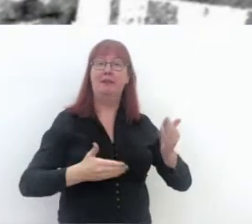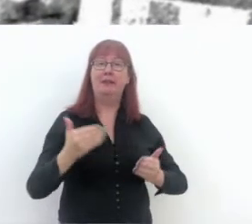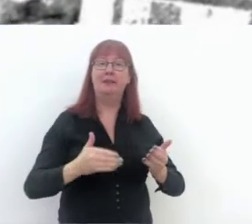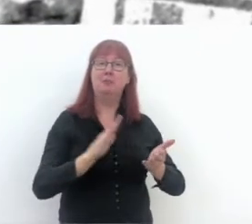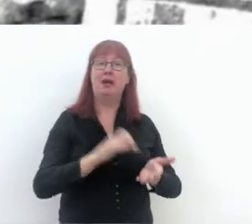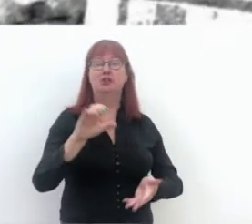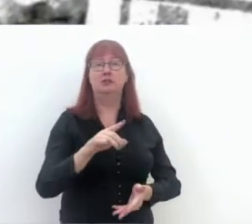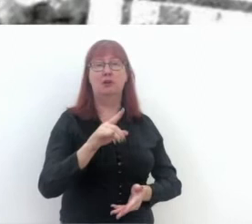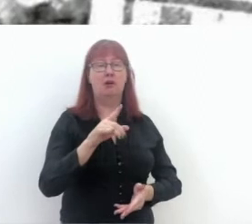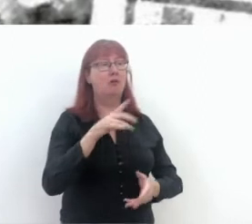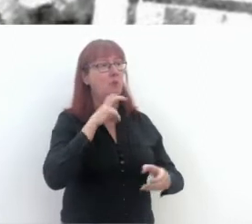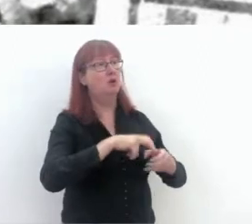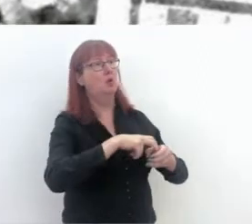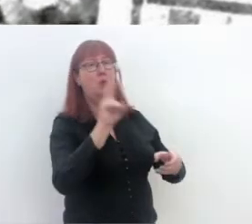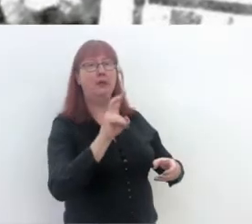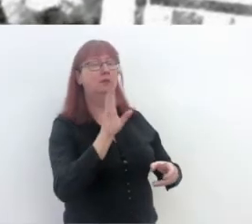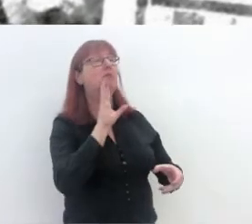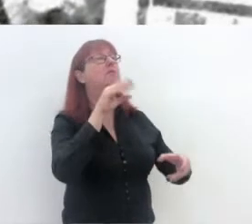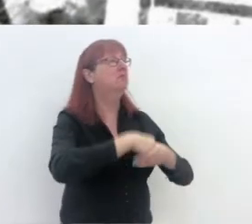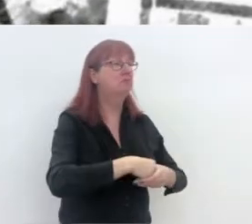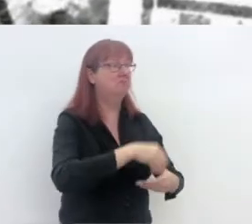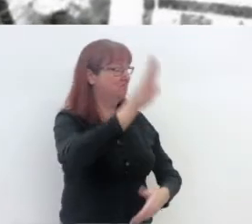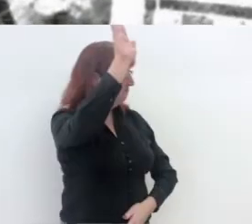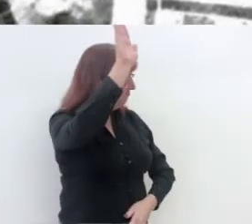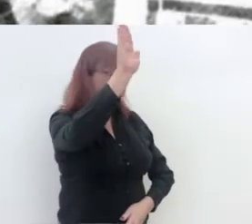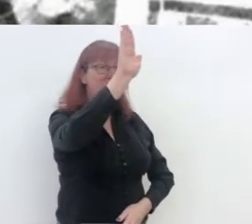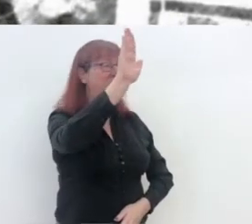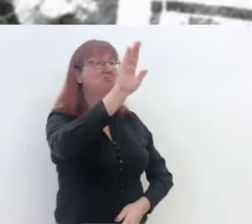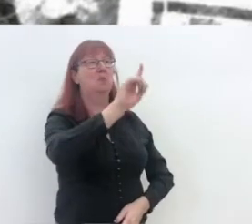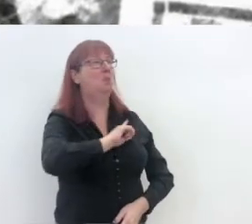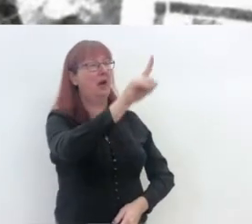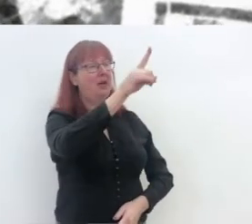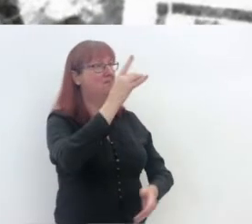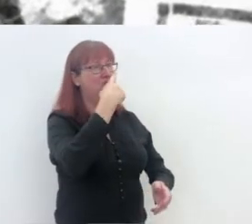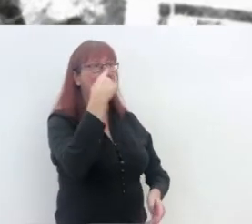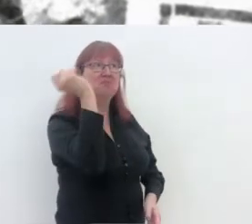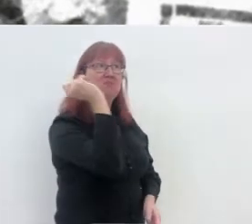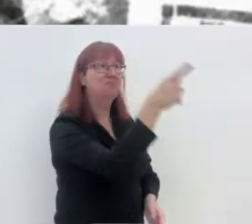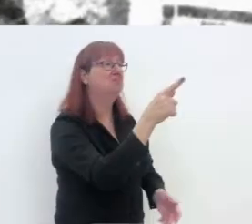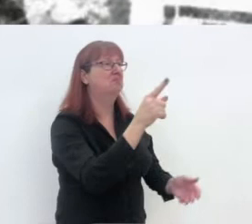competitor from the games in protest against the South African invitation.